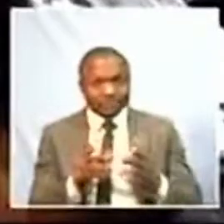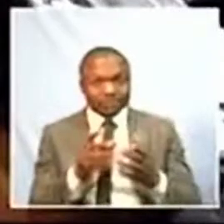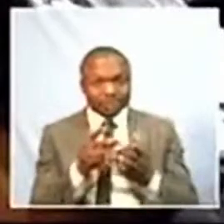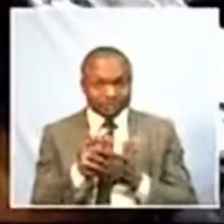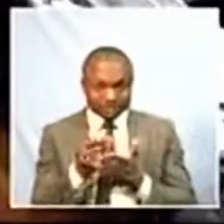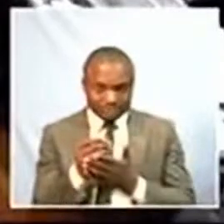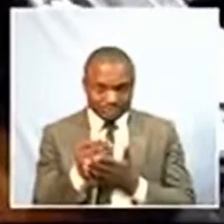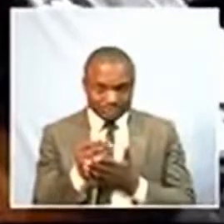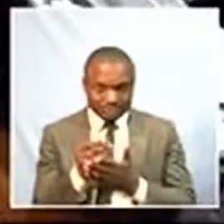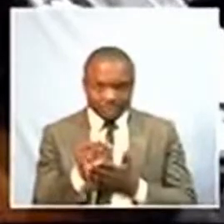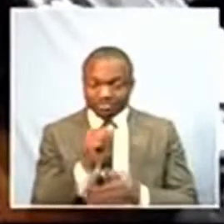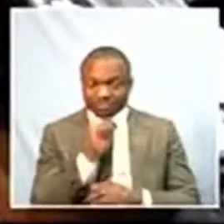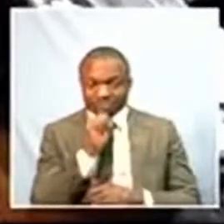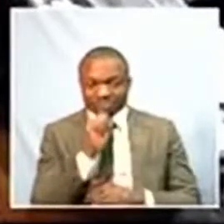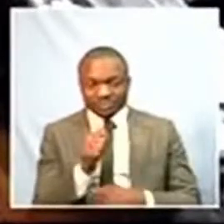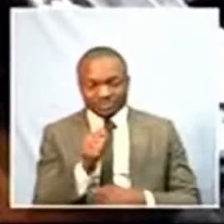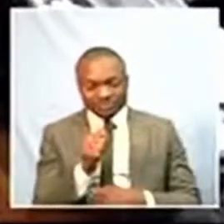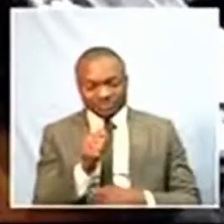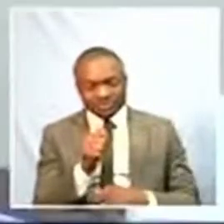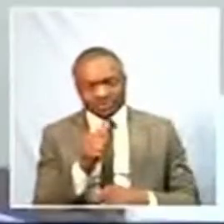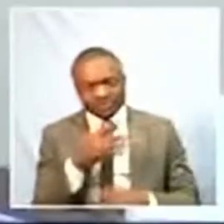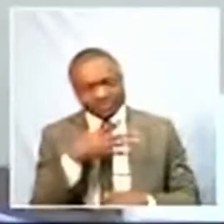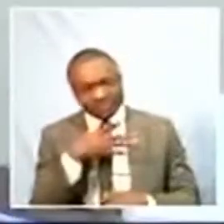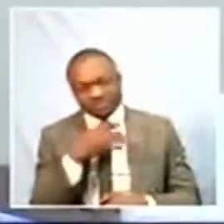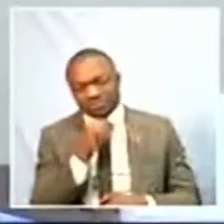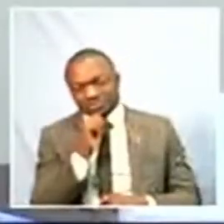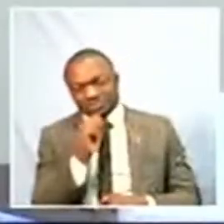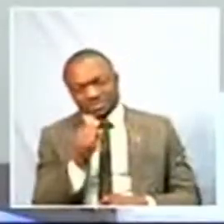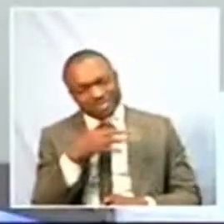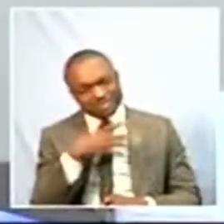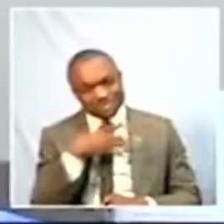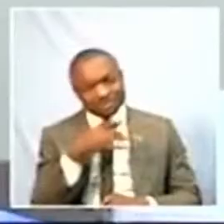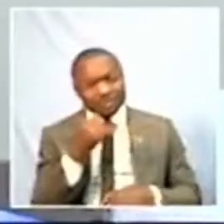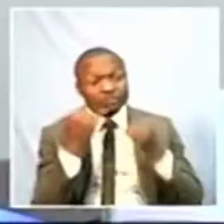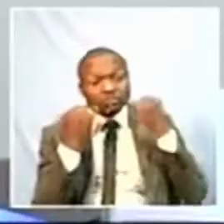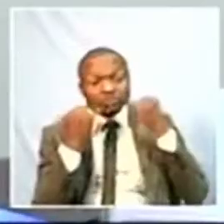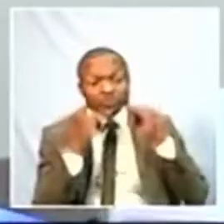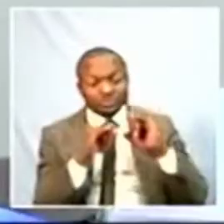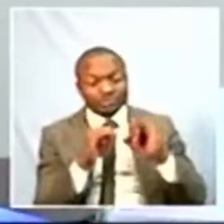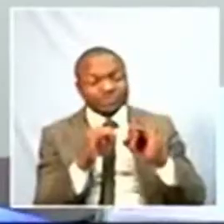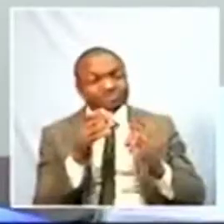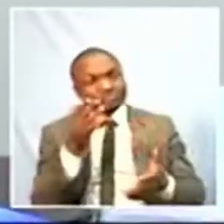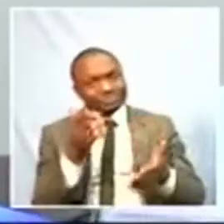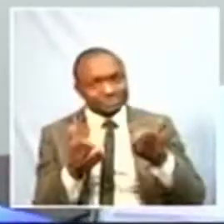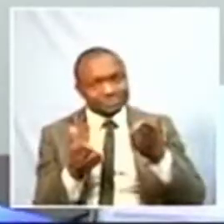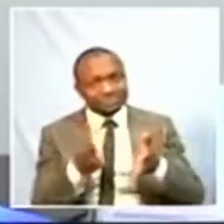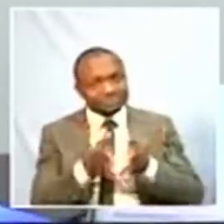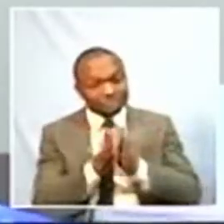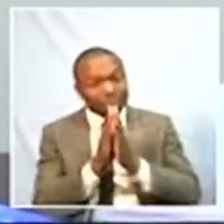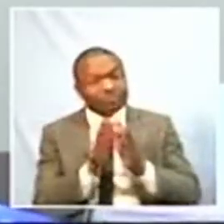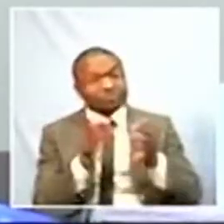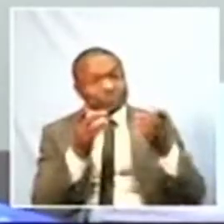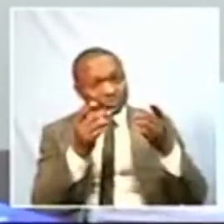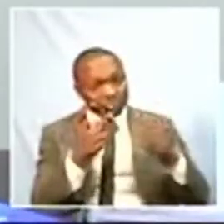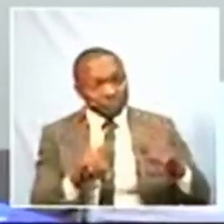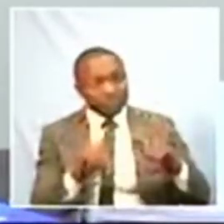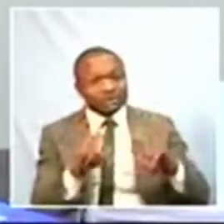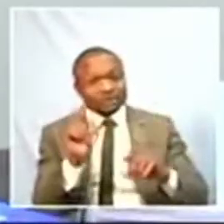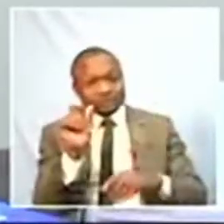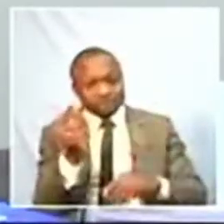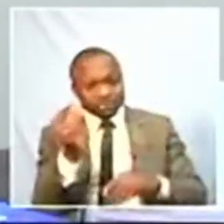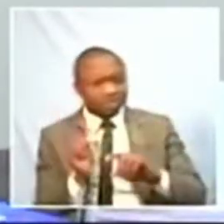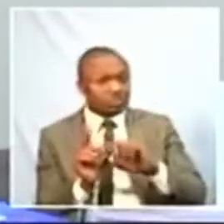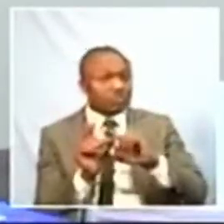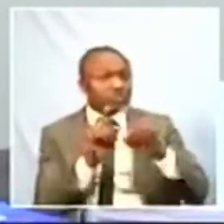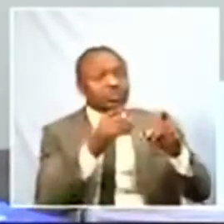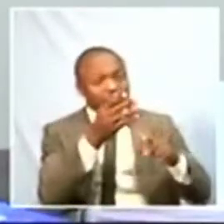Fajum, it doesn't seem. The information that has, maybe I would ask you when each one went there. The information